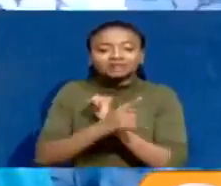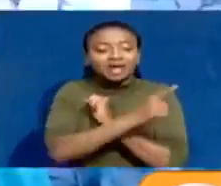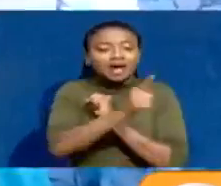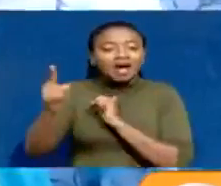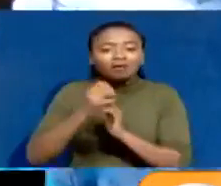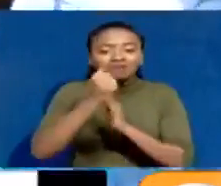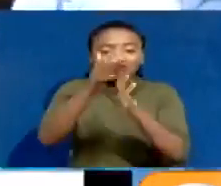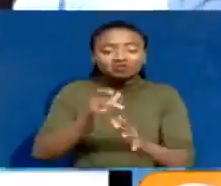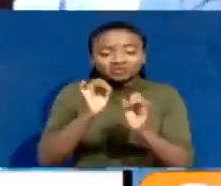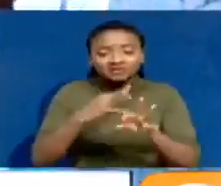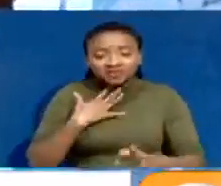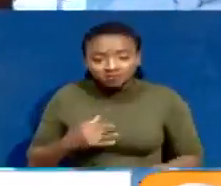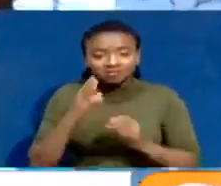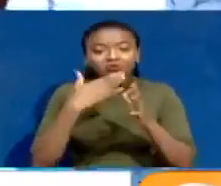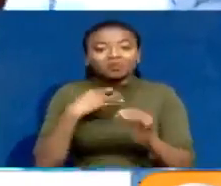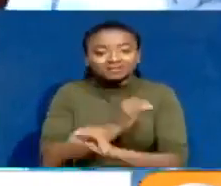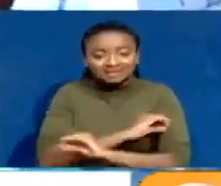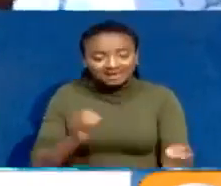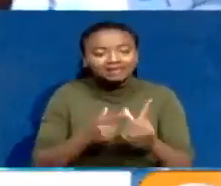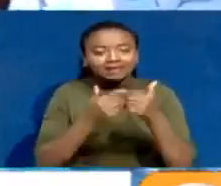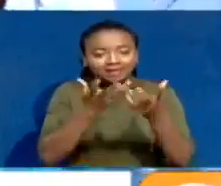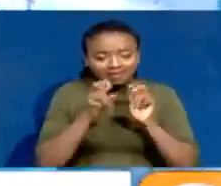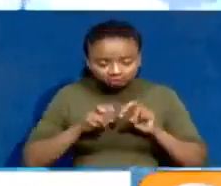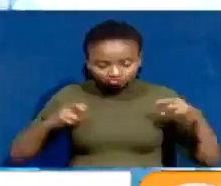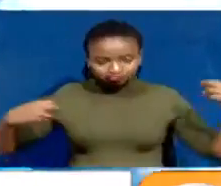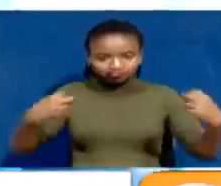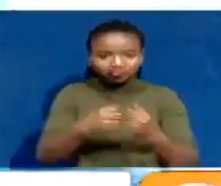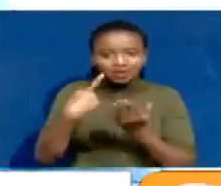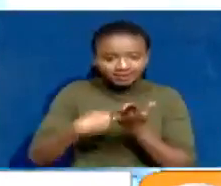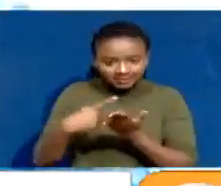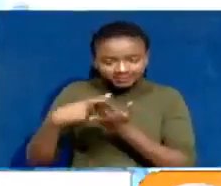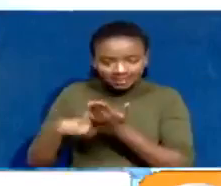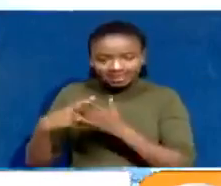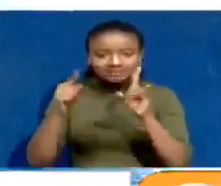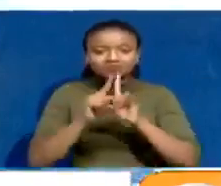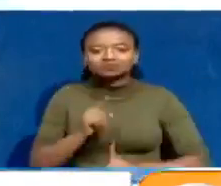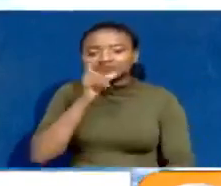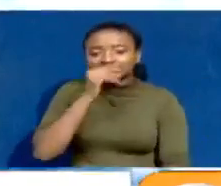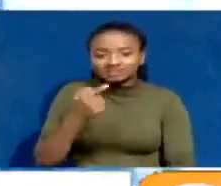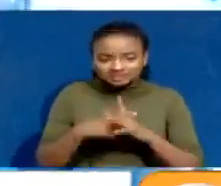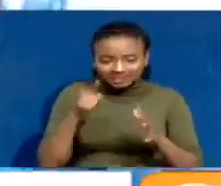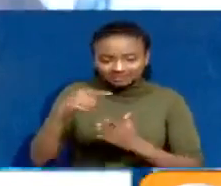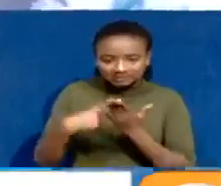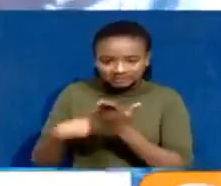viongozi wapende wasipende lazima wakae chini waongee na wameanza hivyo